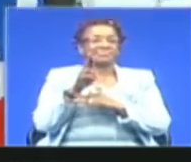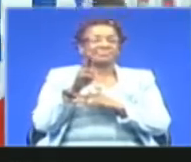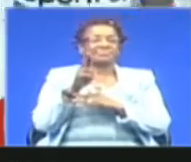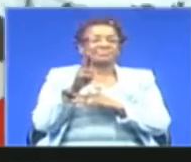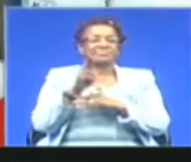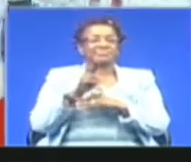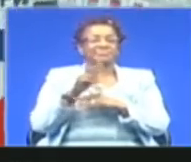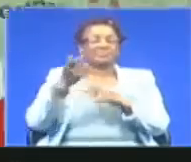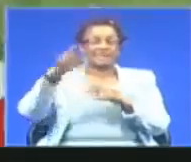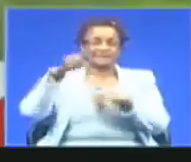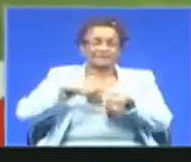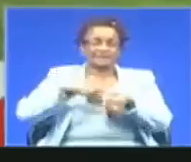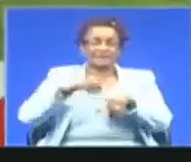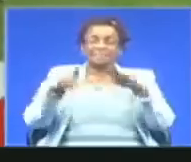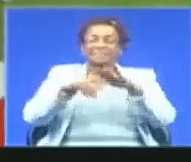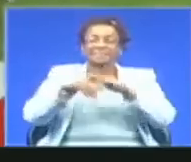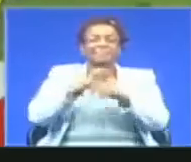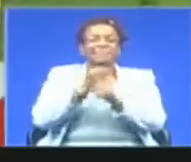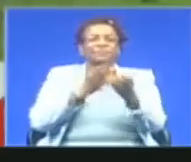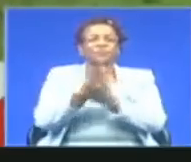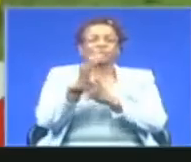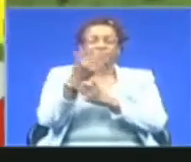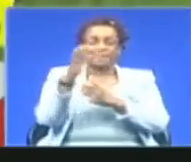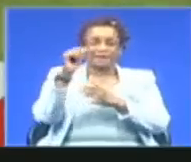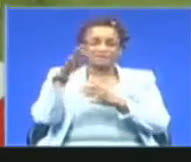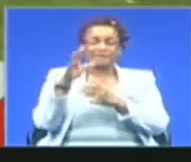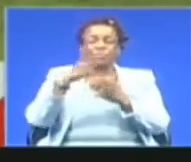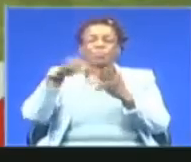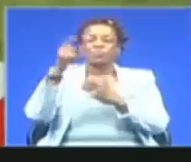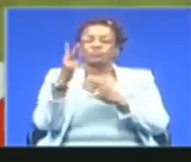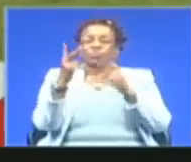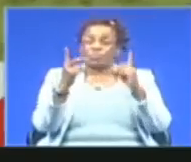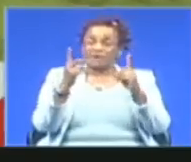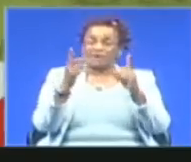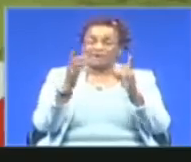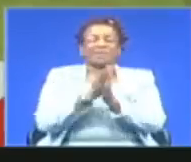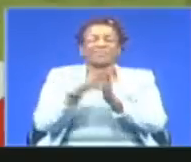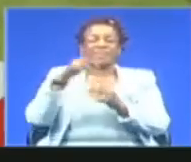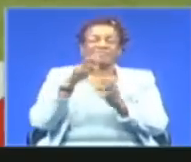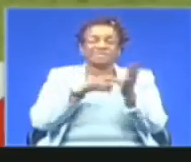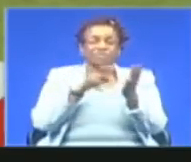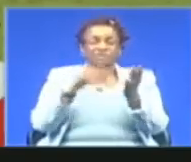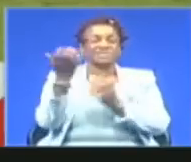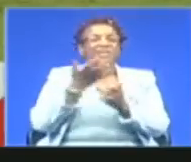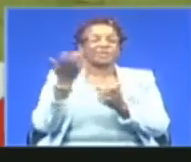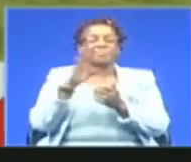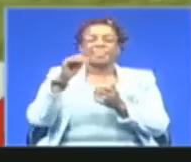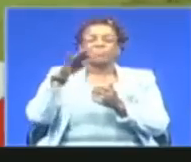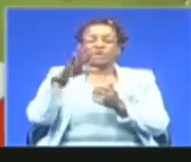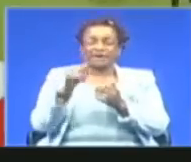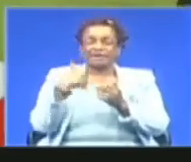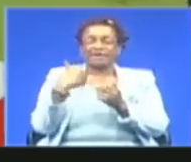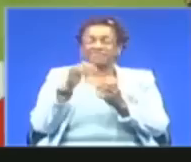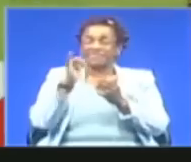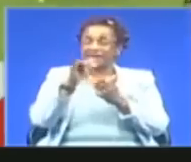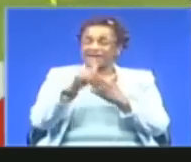An extra time penalty ensured AFC Leopards won 2-1 against Kakamega Homeboyz at the Kenyatta Stadium in Machakos. Marvin Nabwire gave Leopards the lead